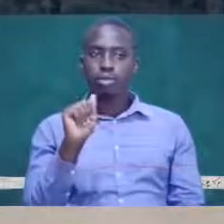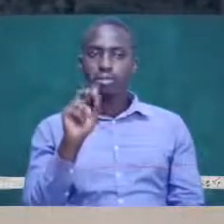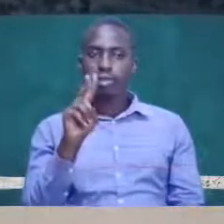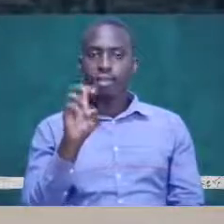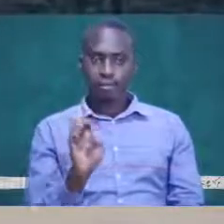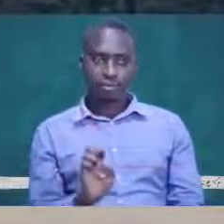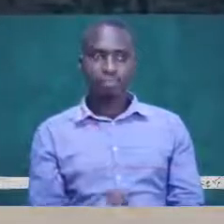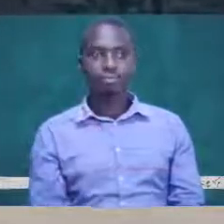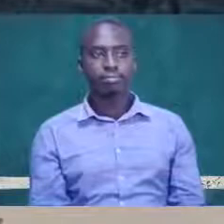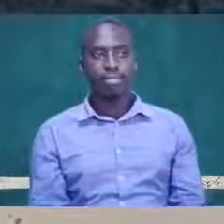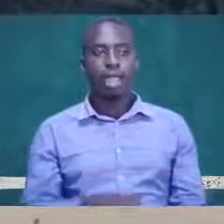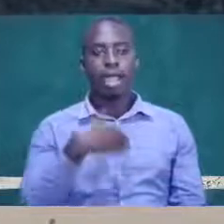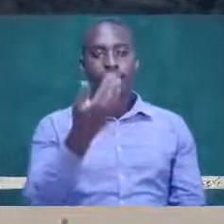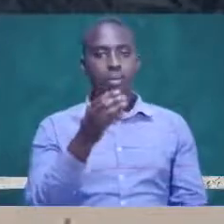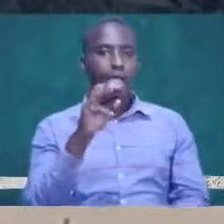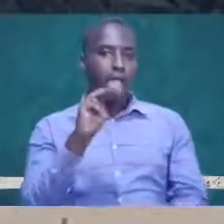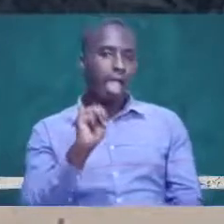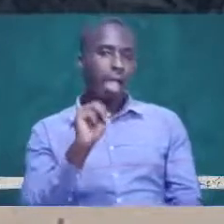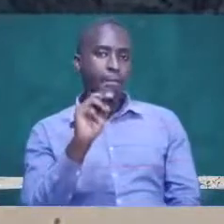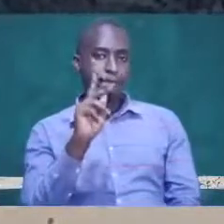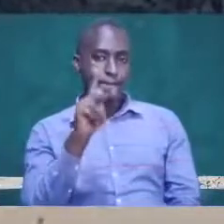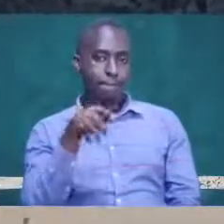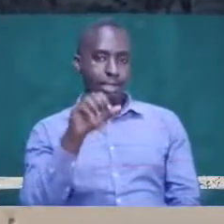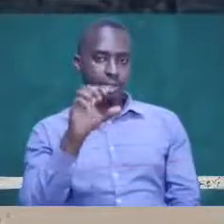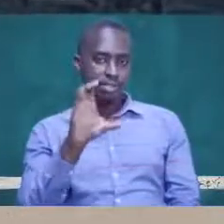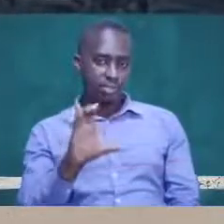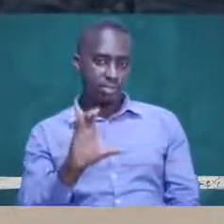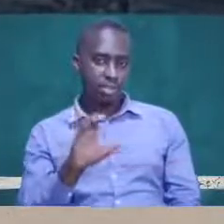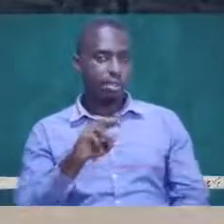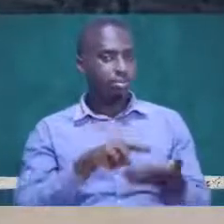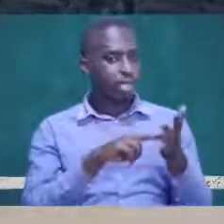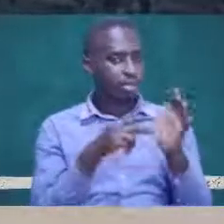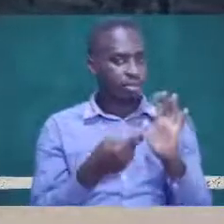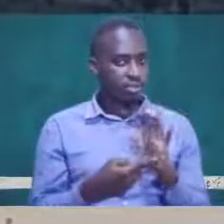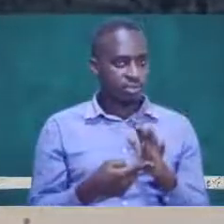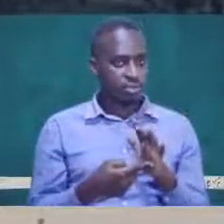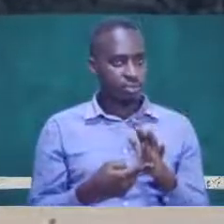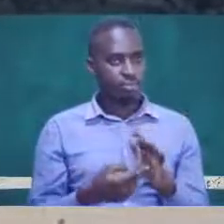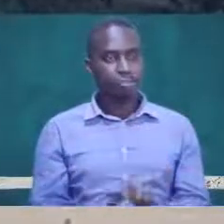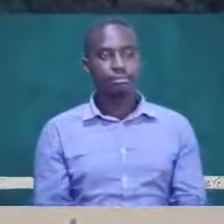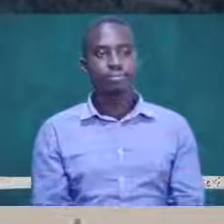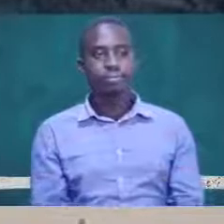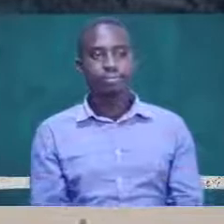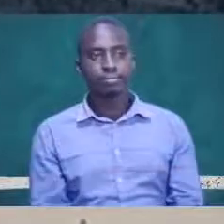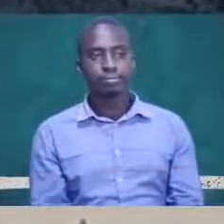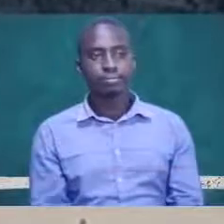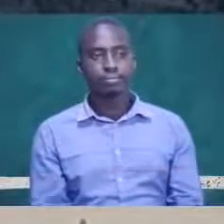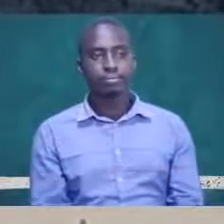And MPC stands for marginal propensity to consume.